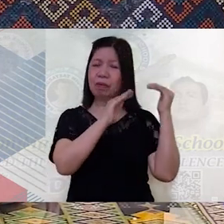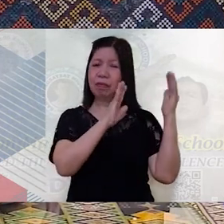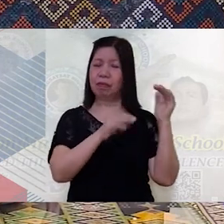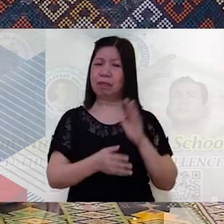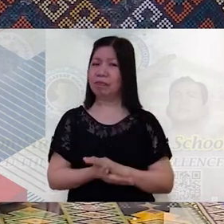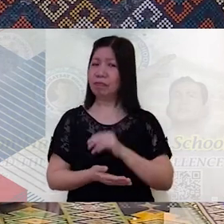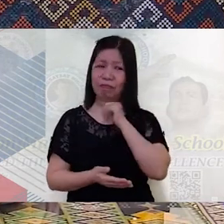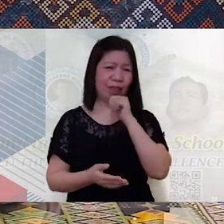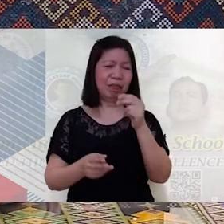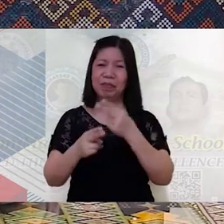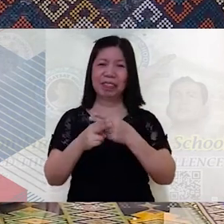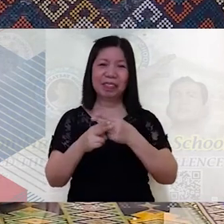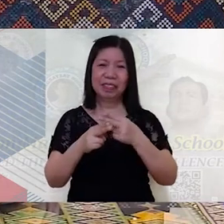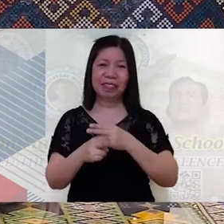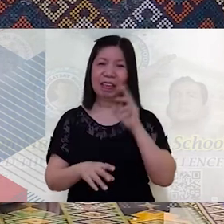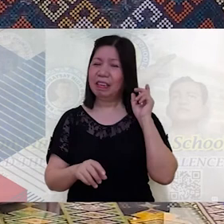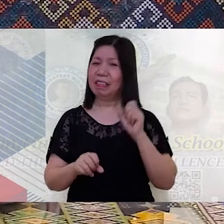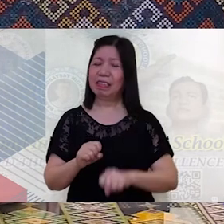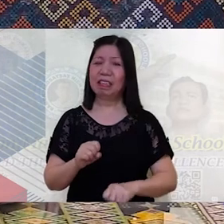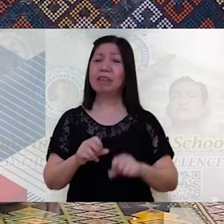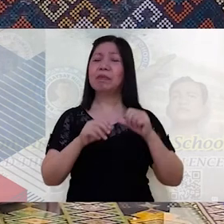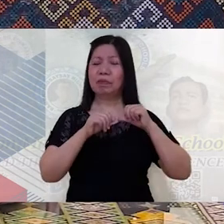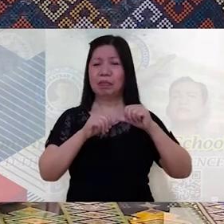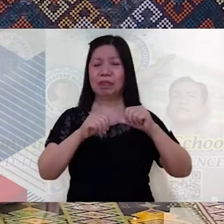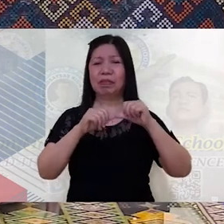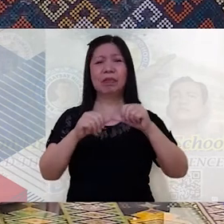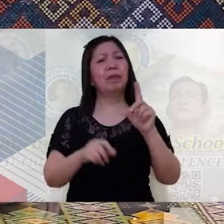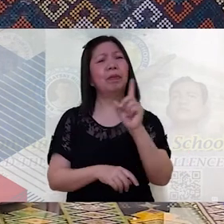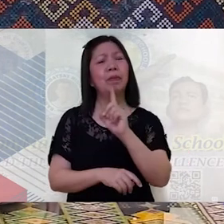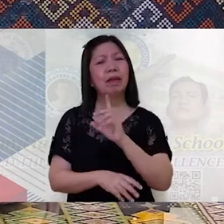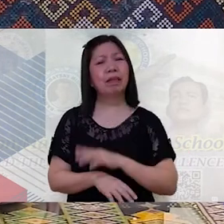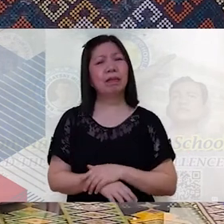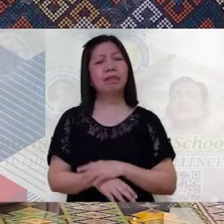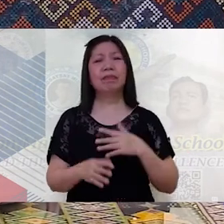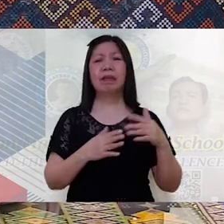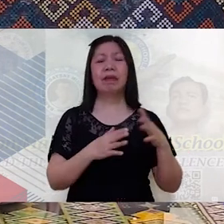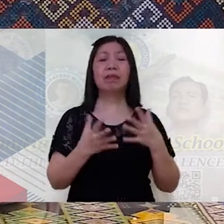hopefully not too soon, so you can pursue what